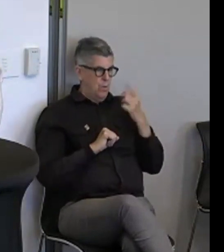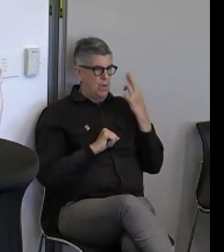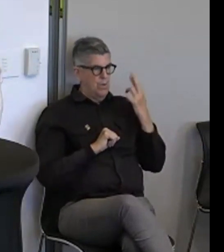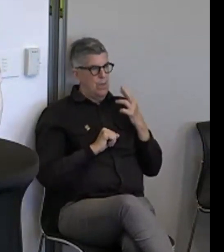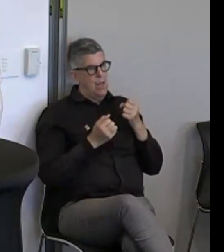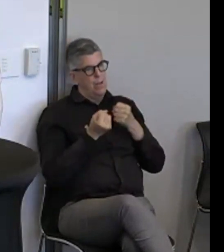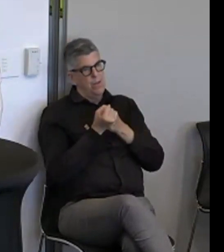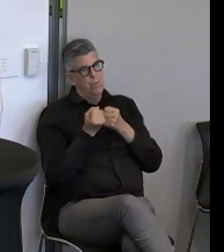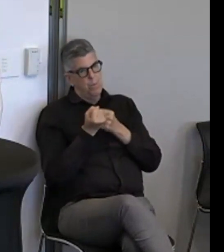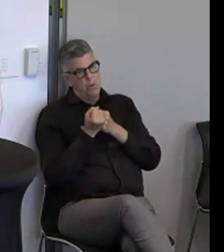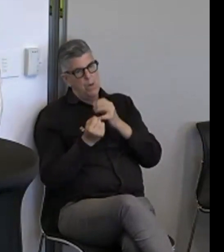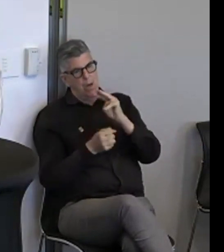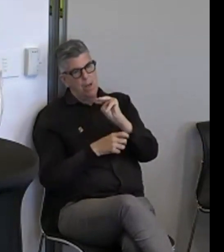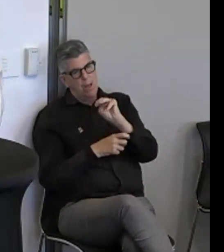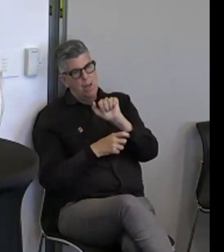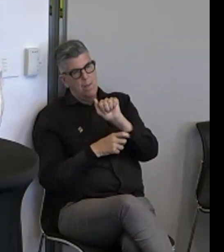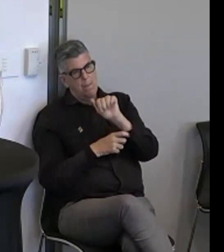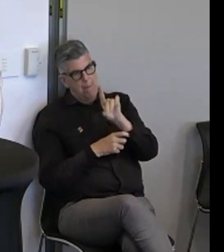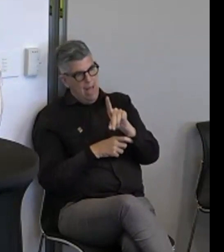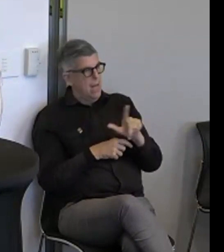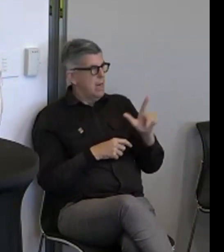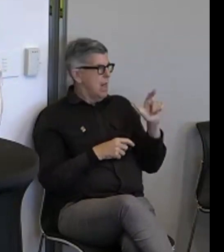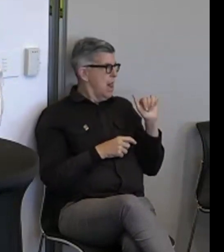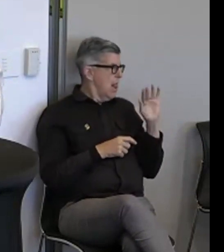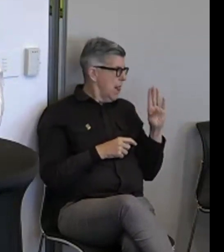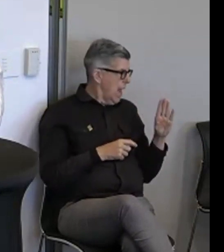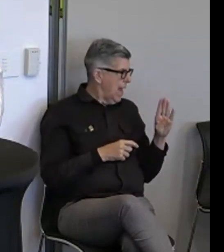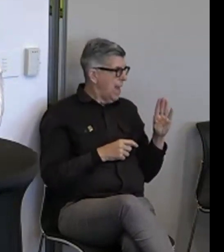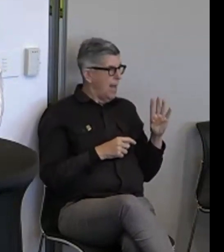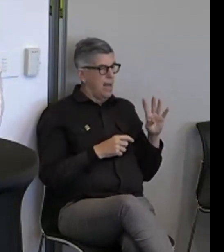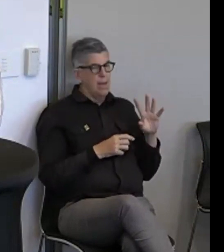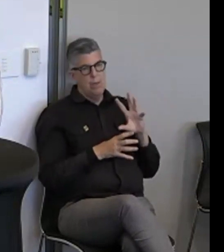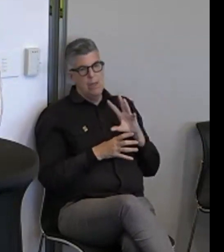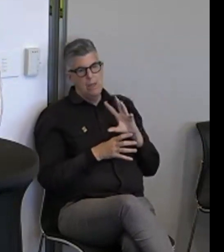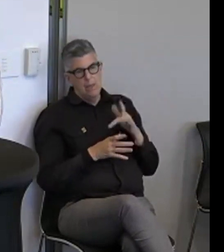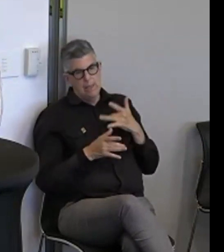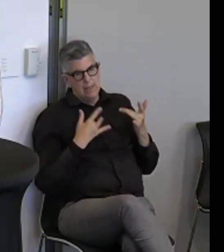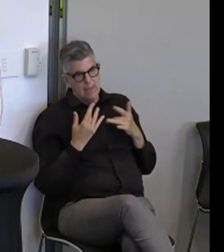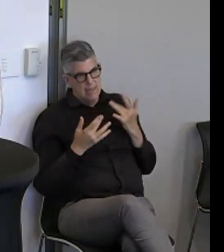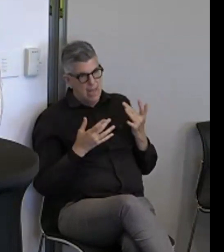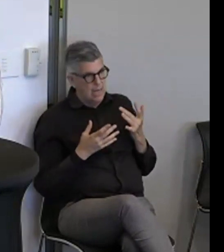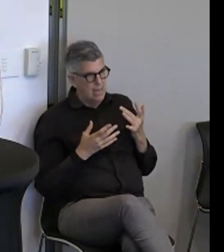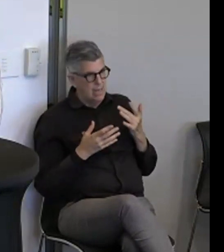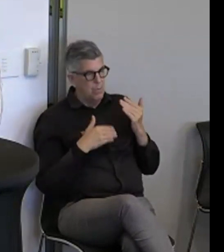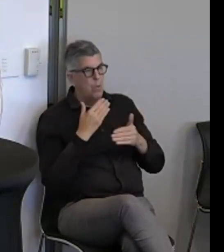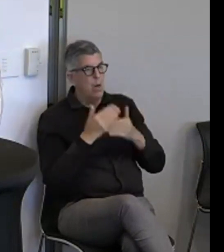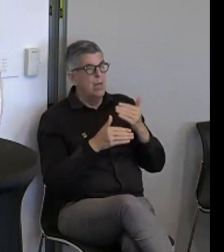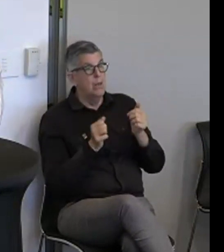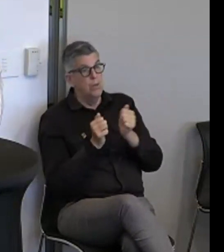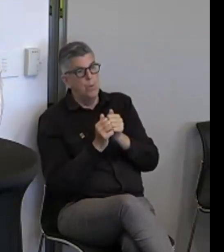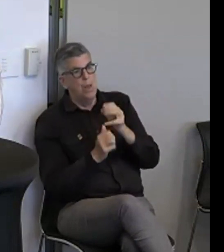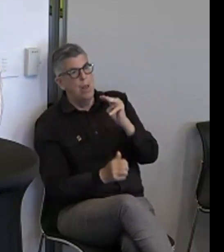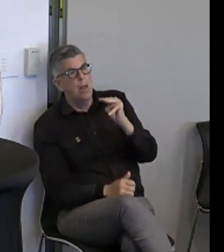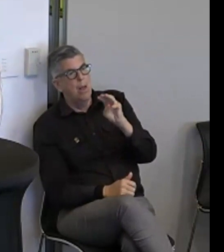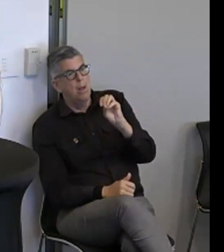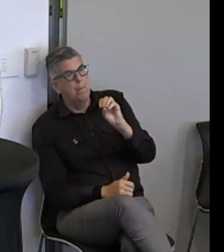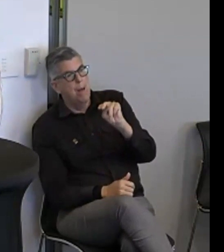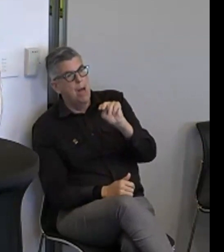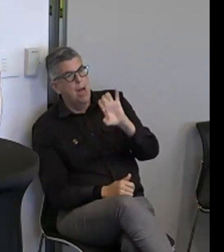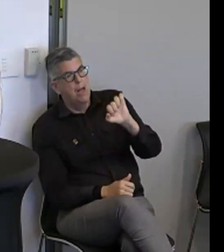do, and the exciting progress with the Monarch. These are all signs of progress, and